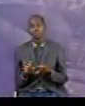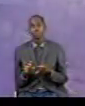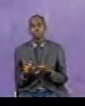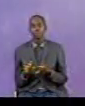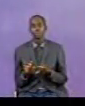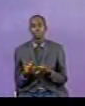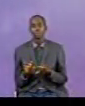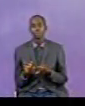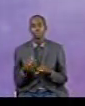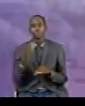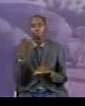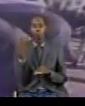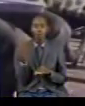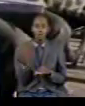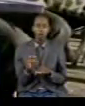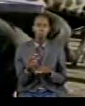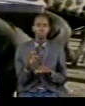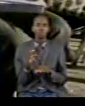of precious,